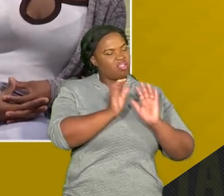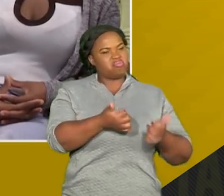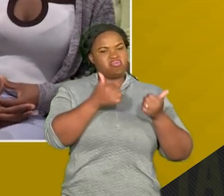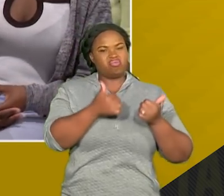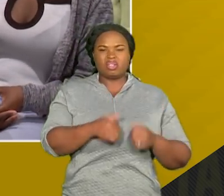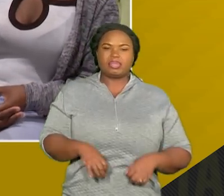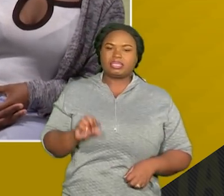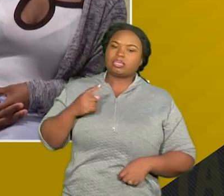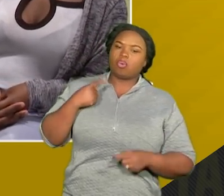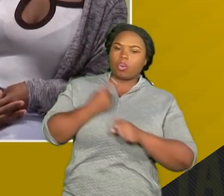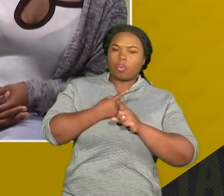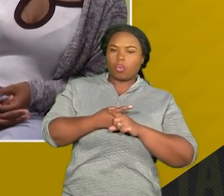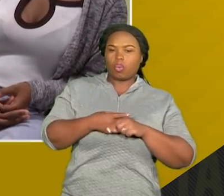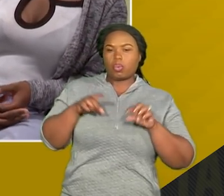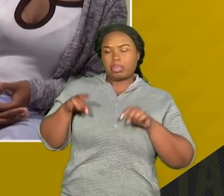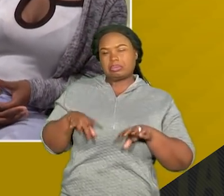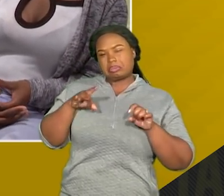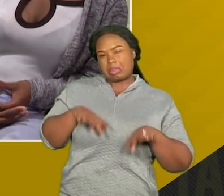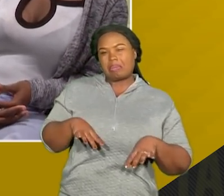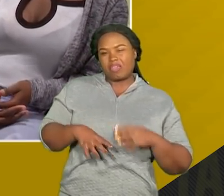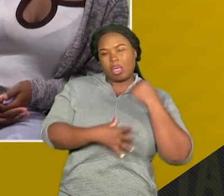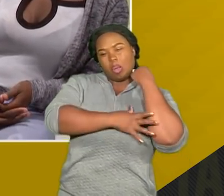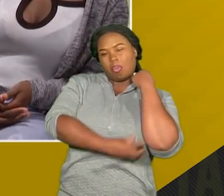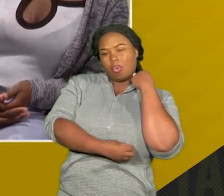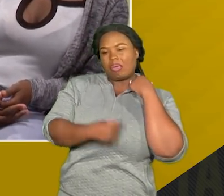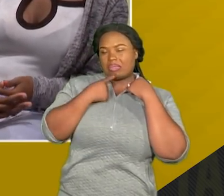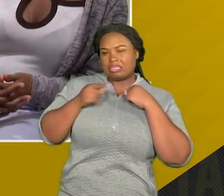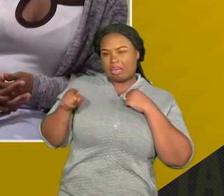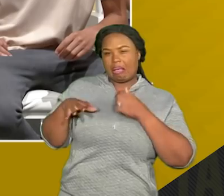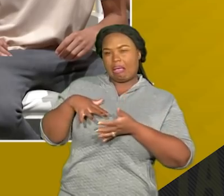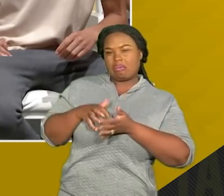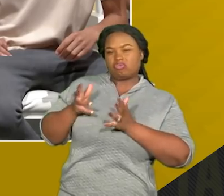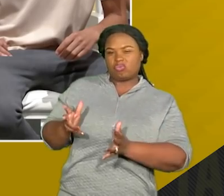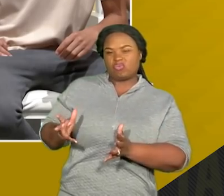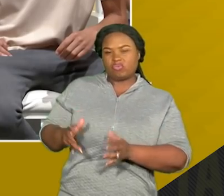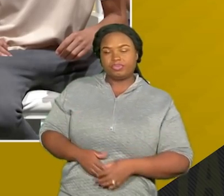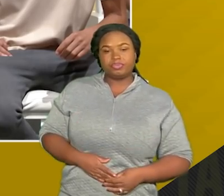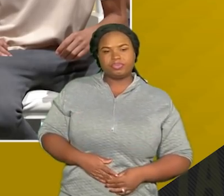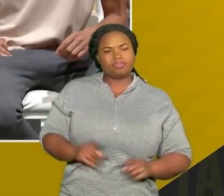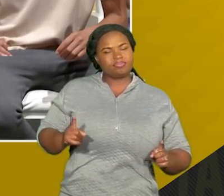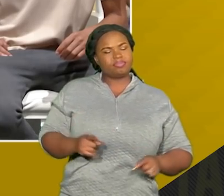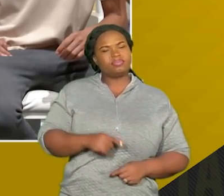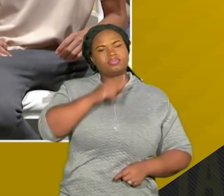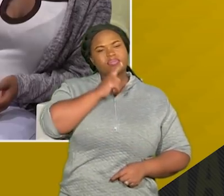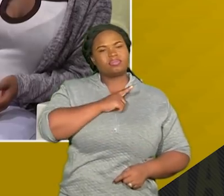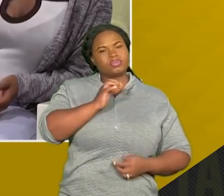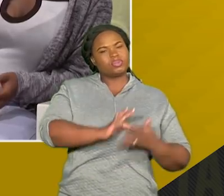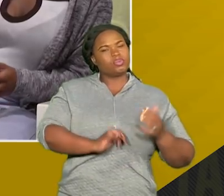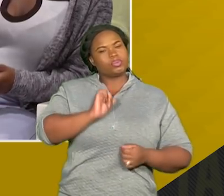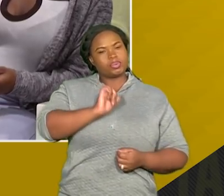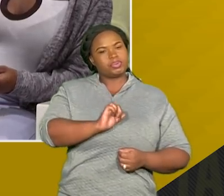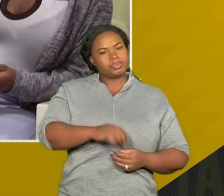always like somebody who is struggling. But you know, your story,